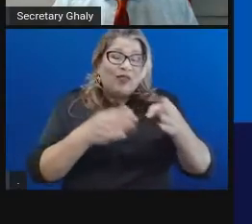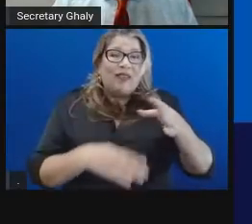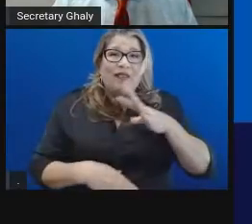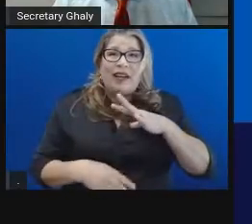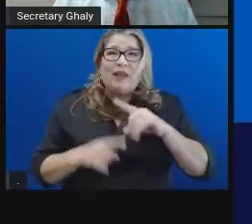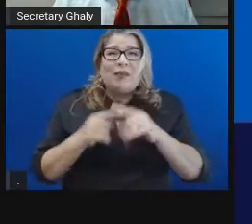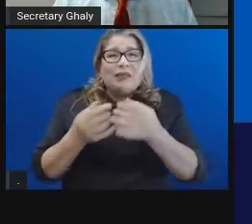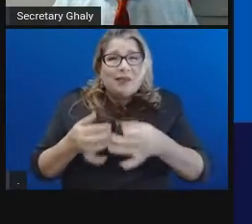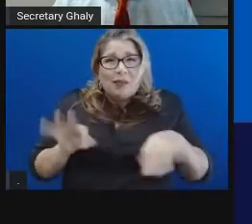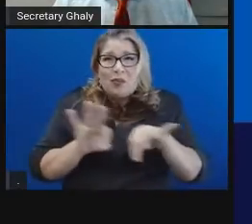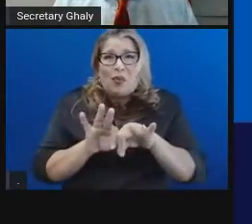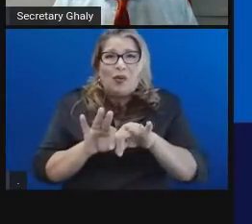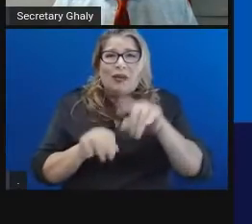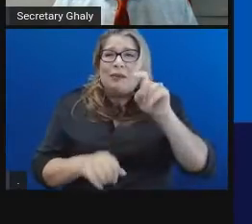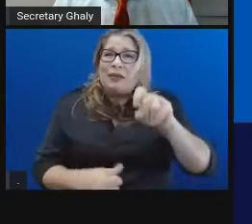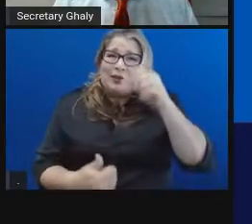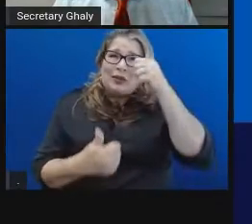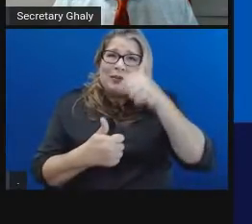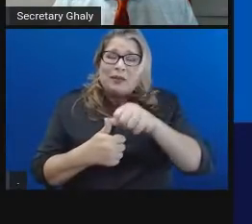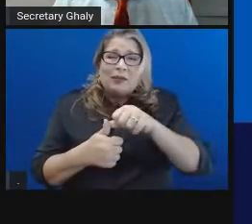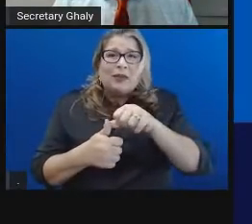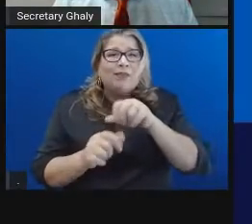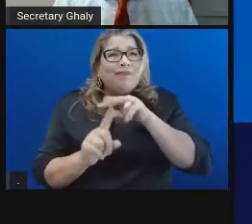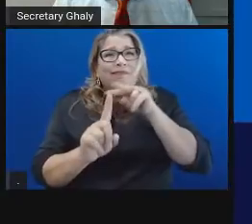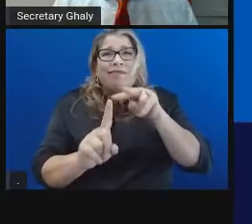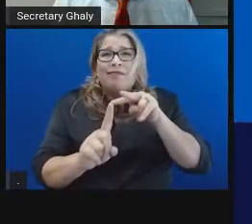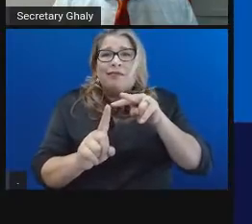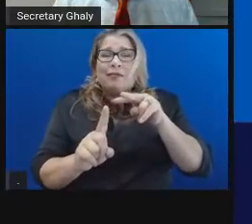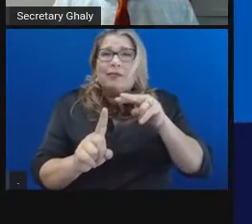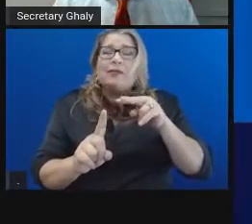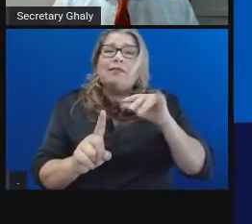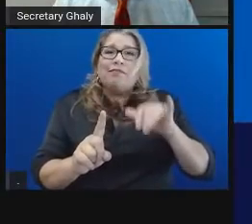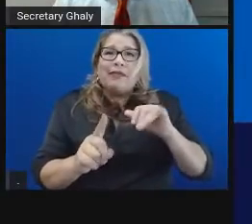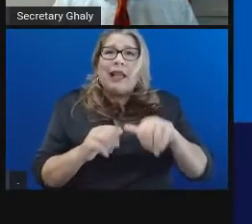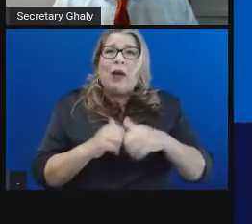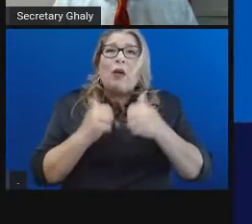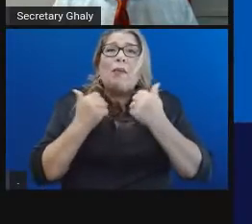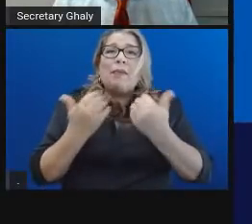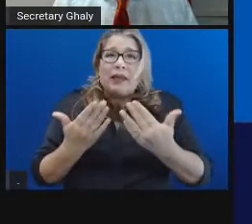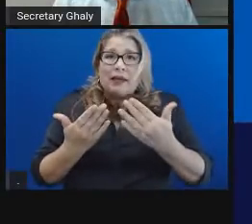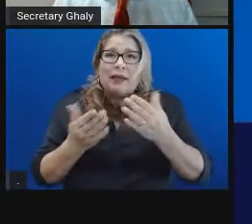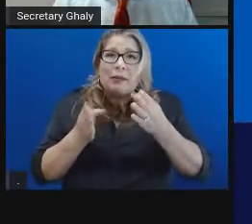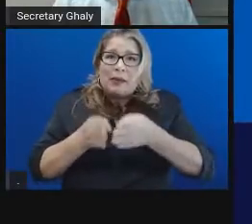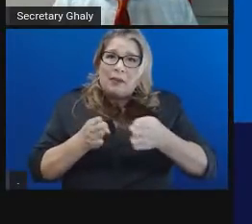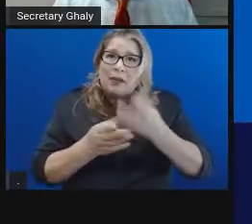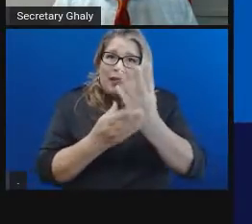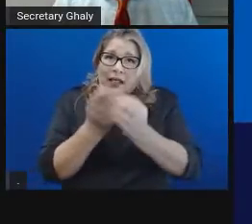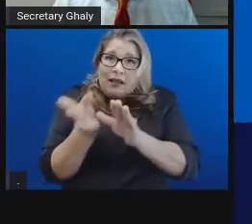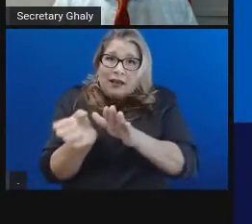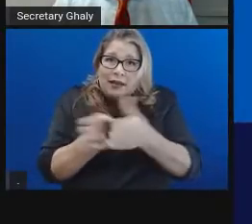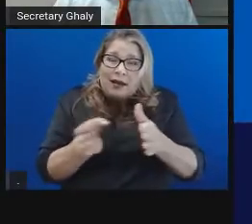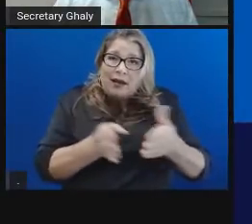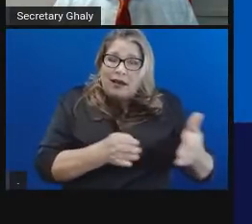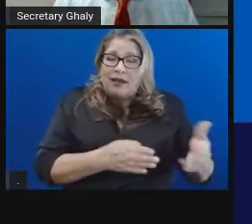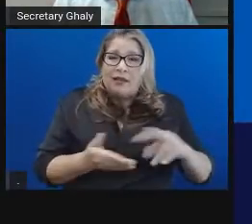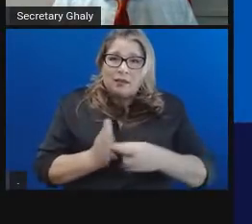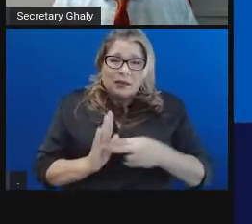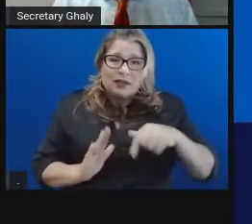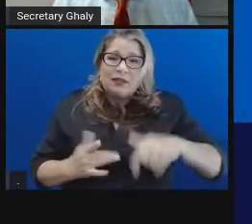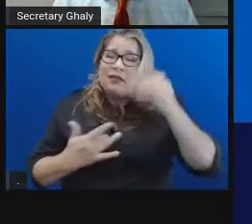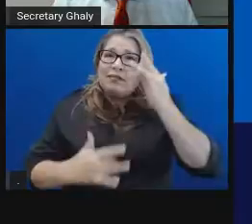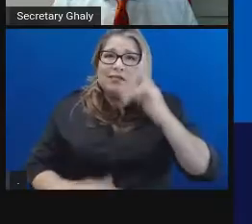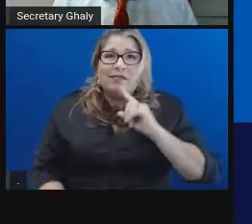disease is, how serious the pandemic is, and how the responsibility each of us holds is so